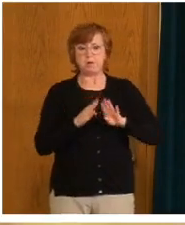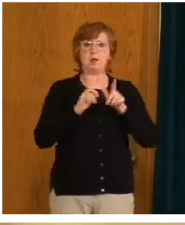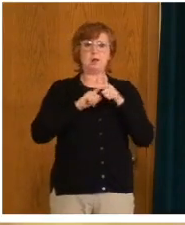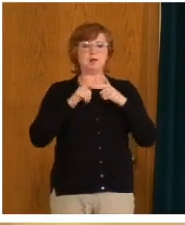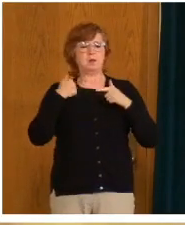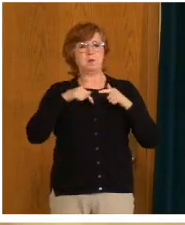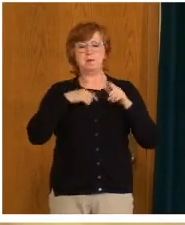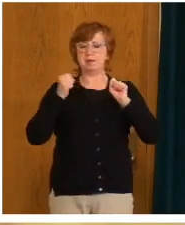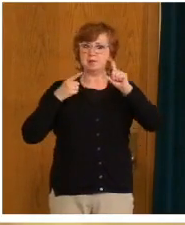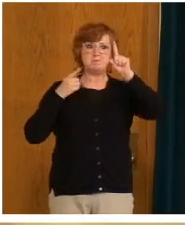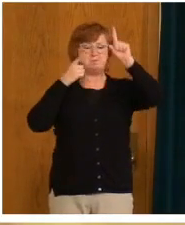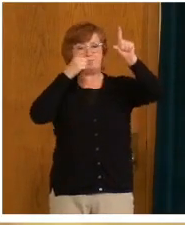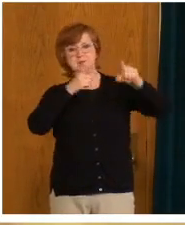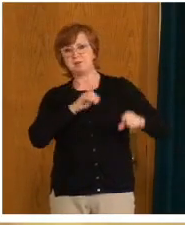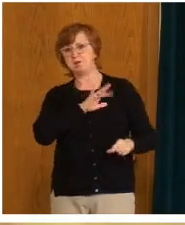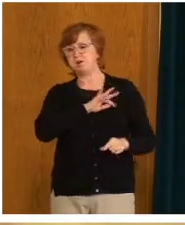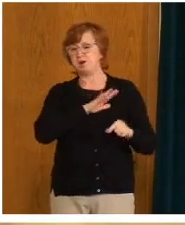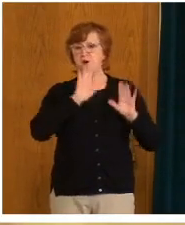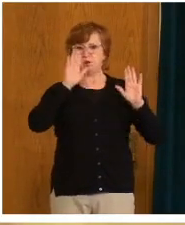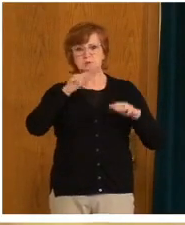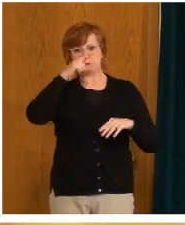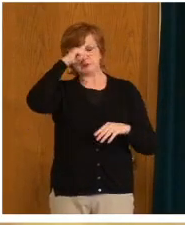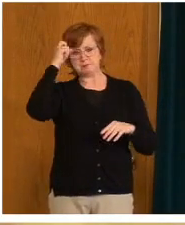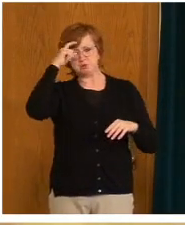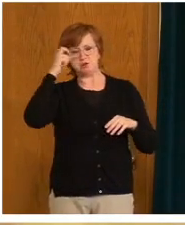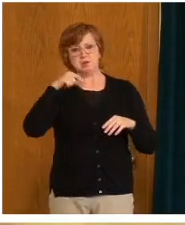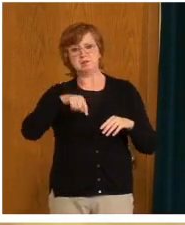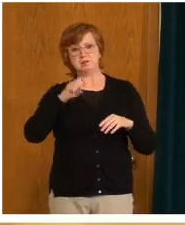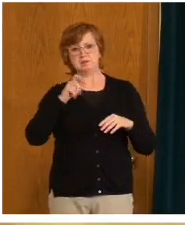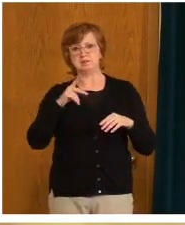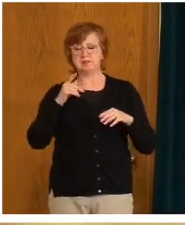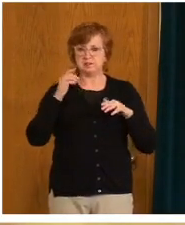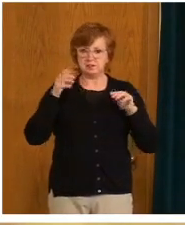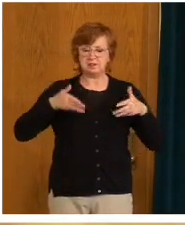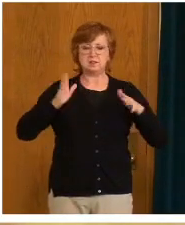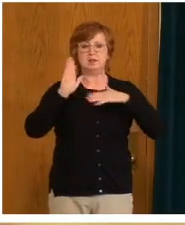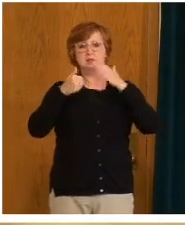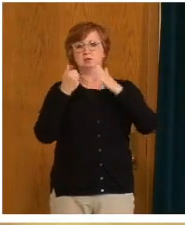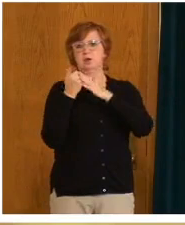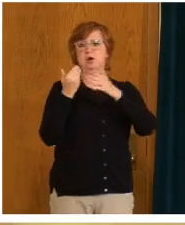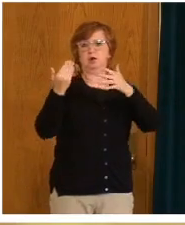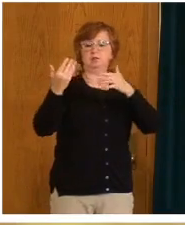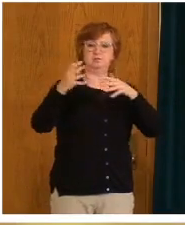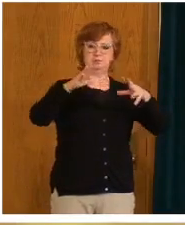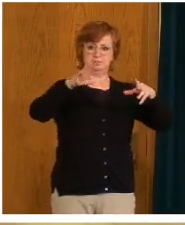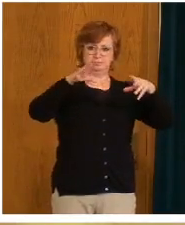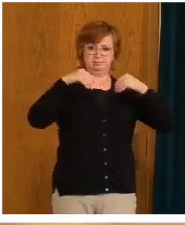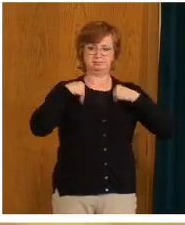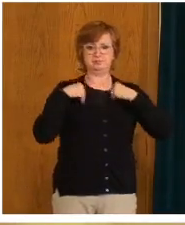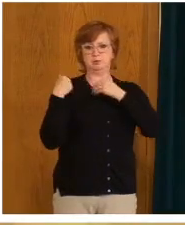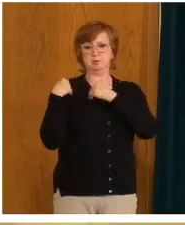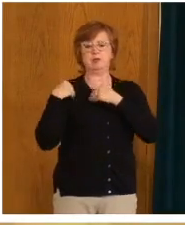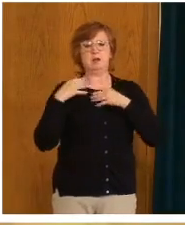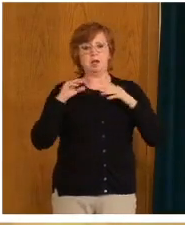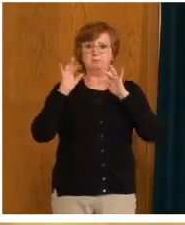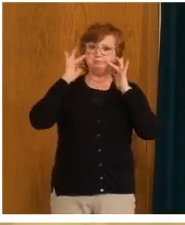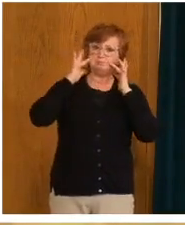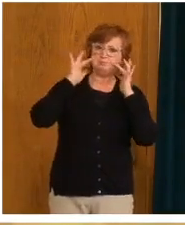great Saskatchewan summer. Let's all do our part, and let's all stick it to COVID. Dr. Shahab, do you have some opening comments?